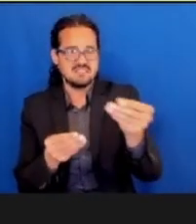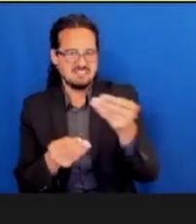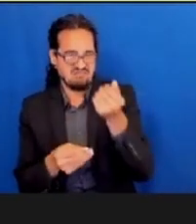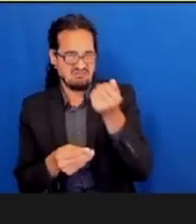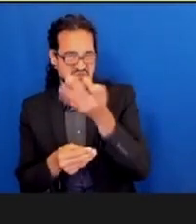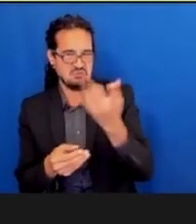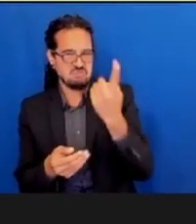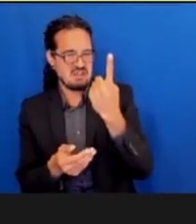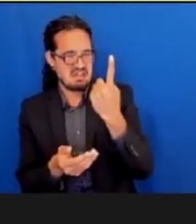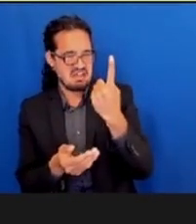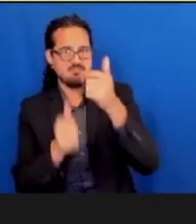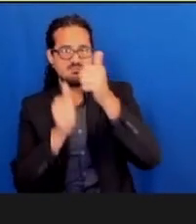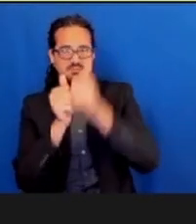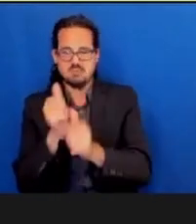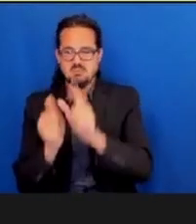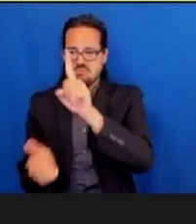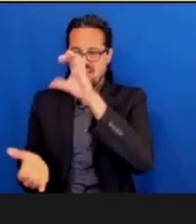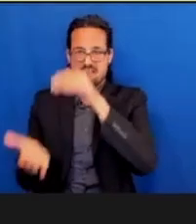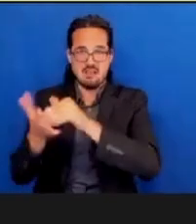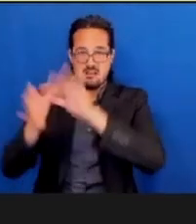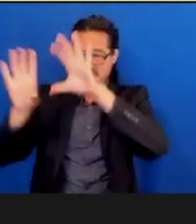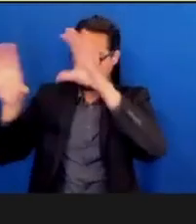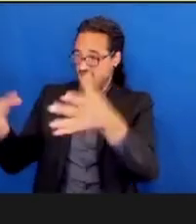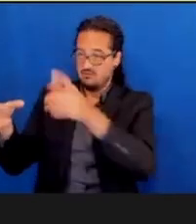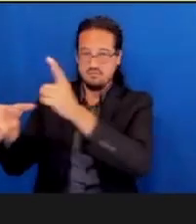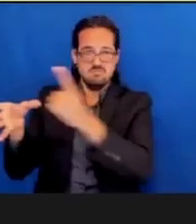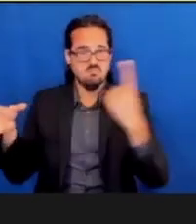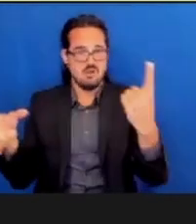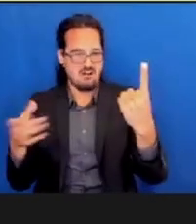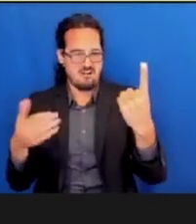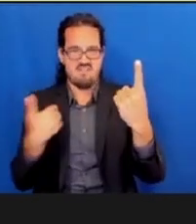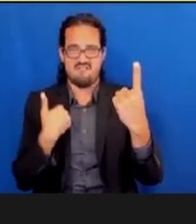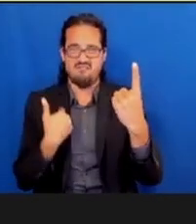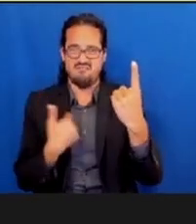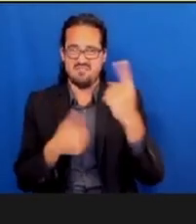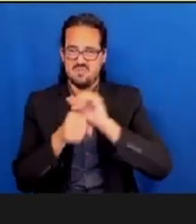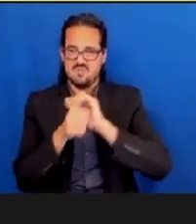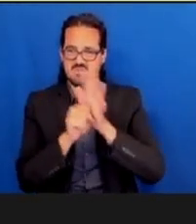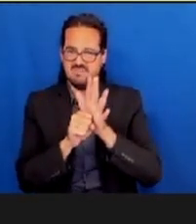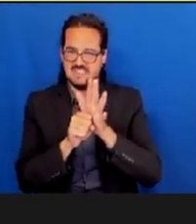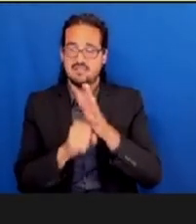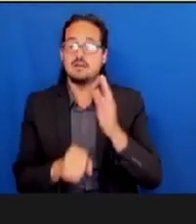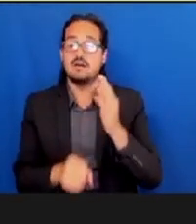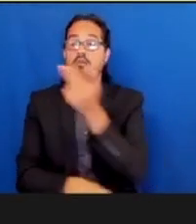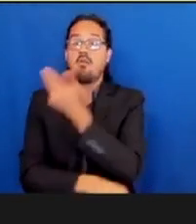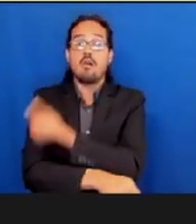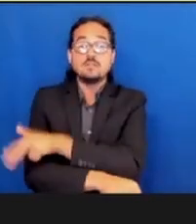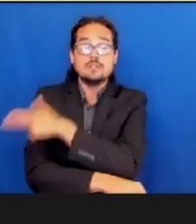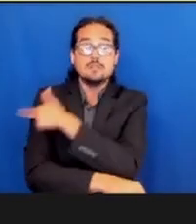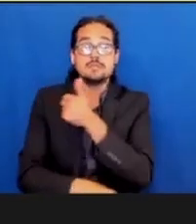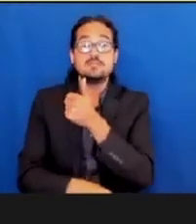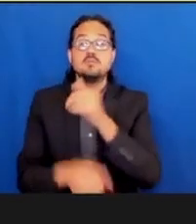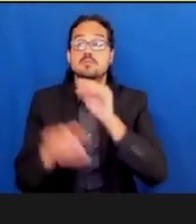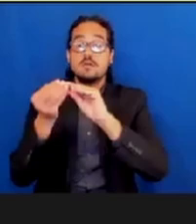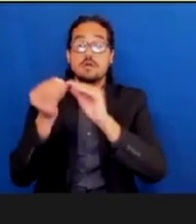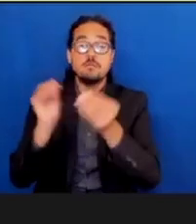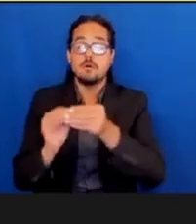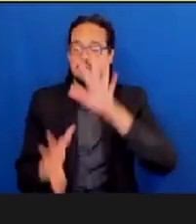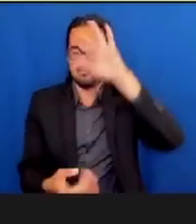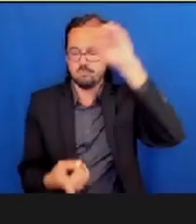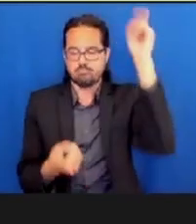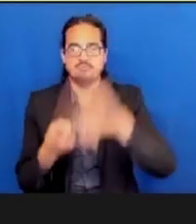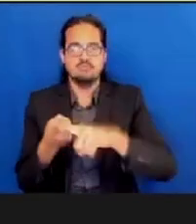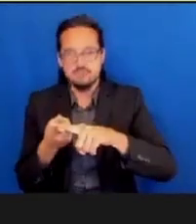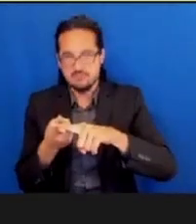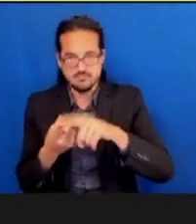We have low hospitalizations and death rates now compared to the lowest they've been in a year. We're doing ongoing monitoring. Public health infrastructure has really